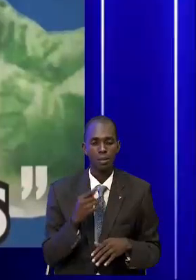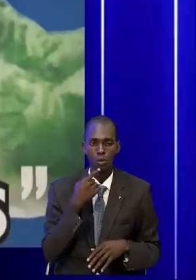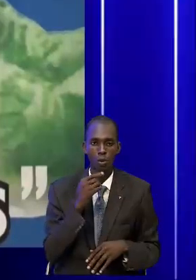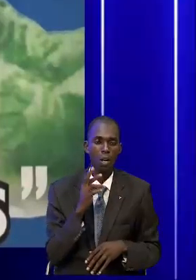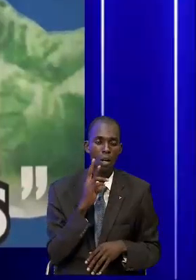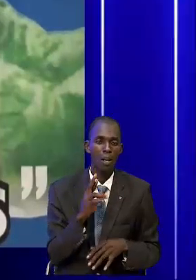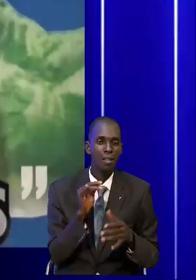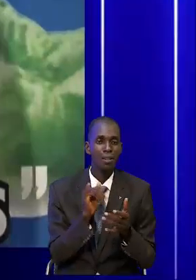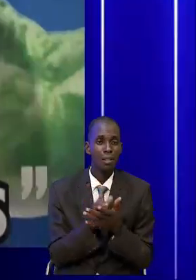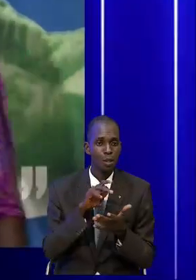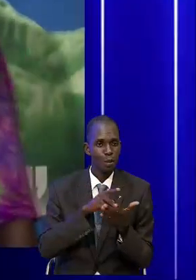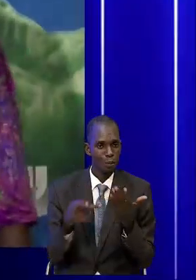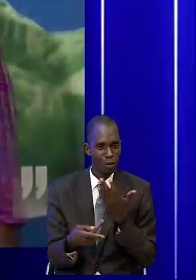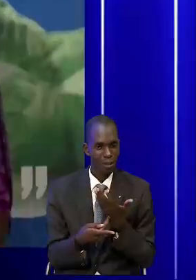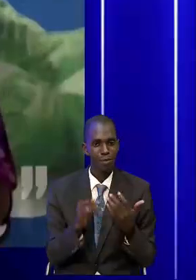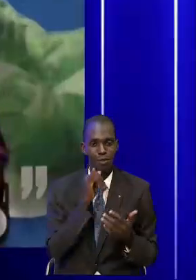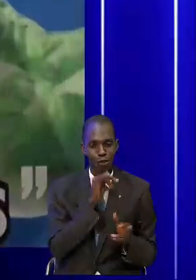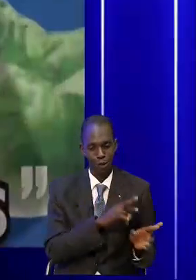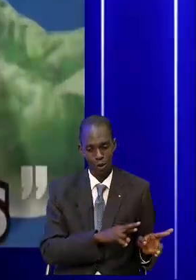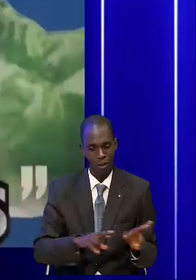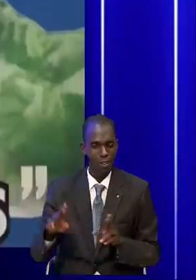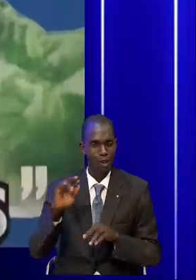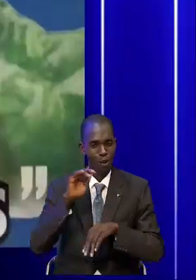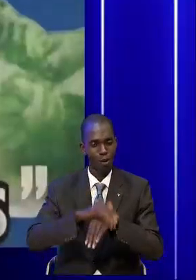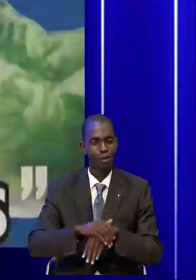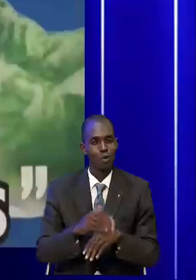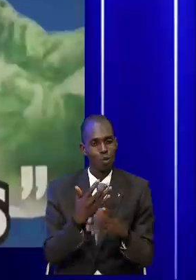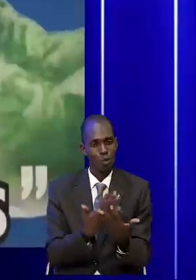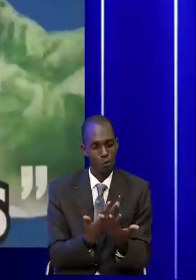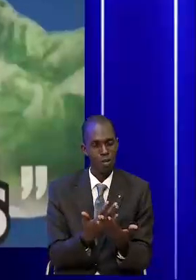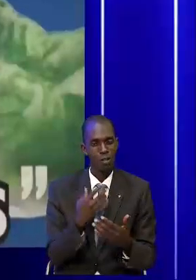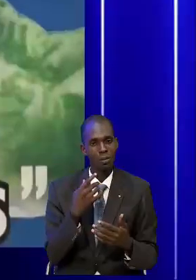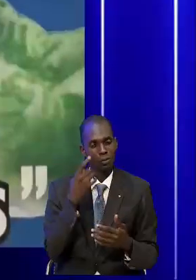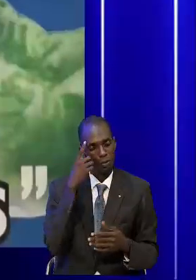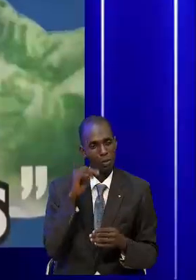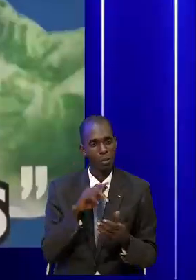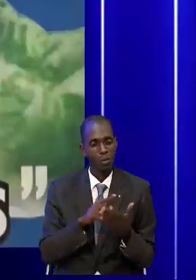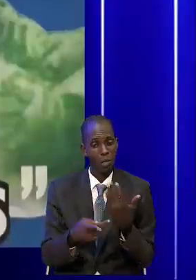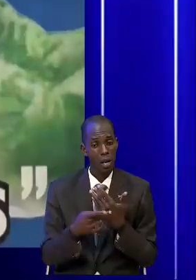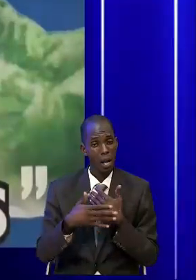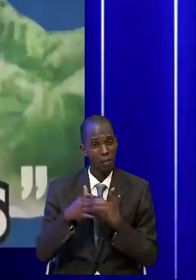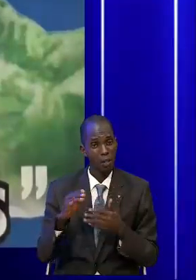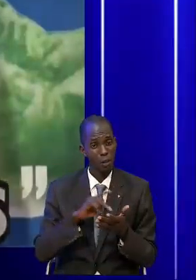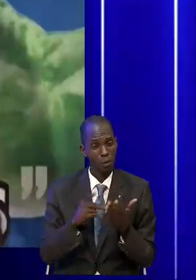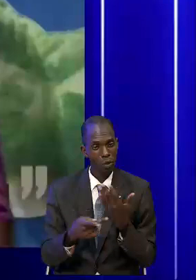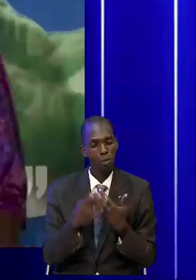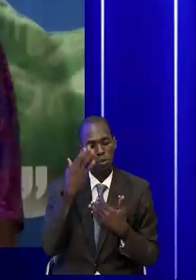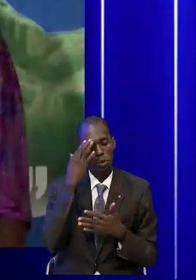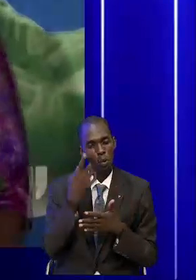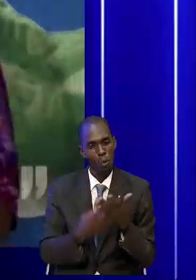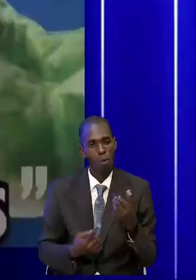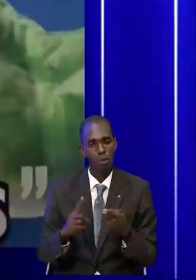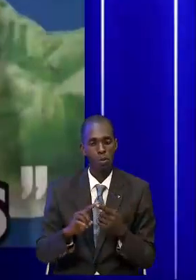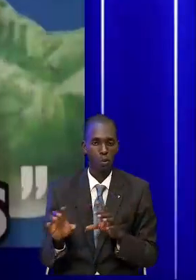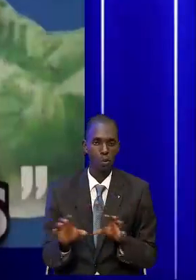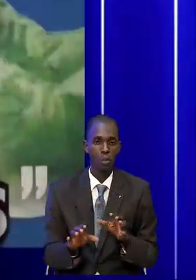for operation. Then my leader said that the program is already on. I should wait for the